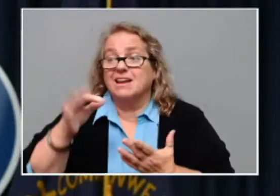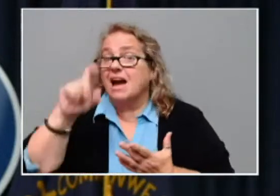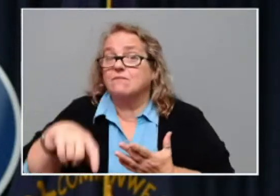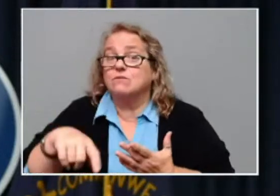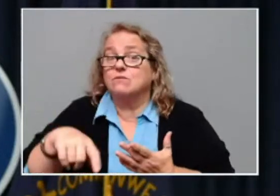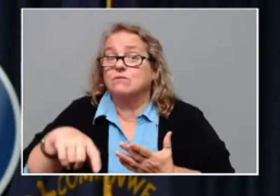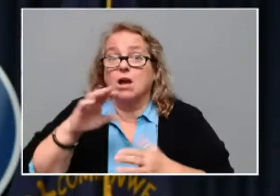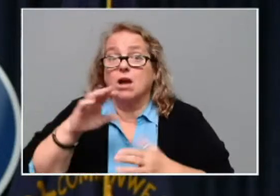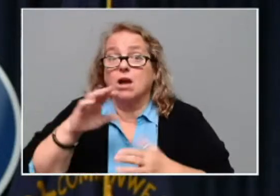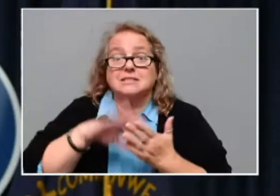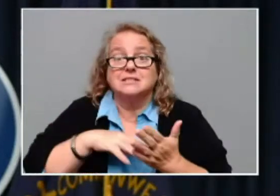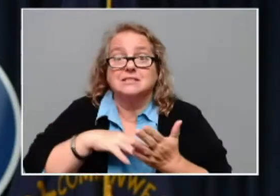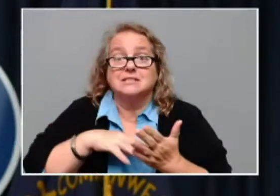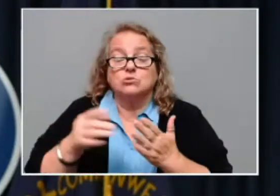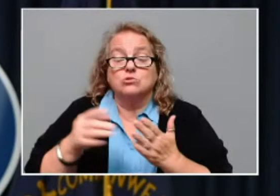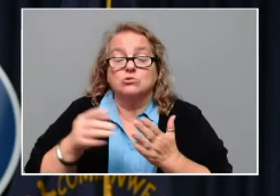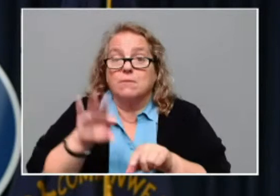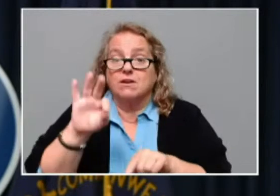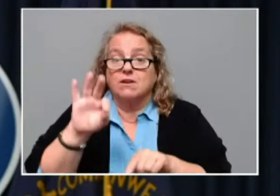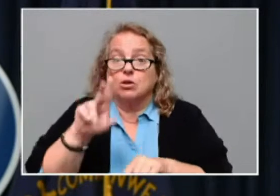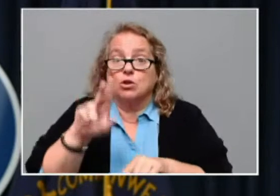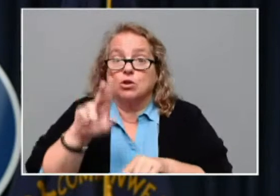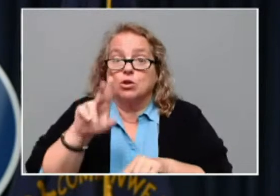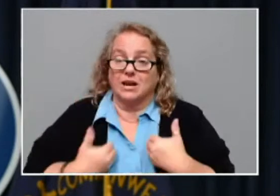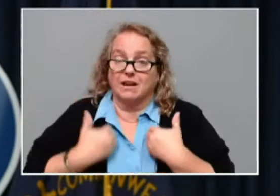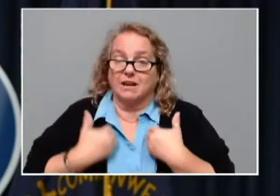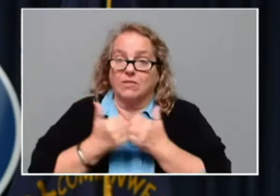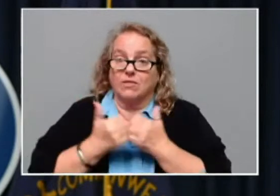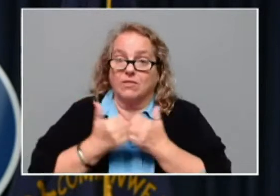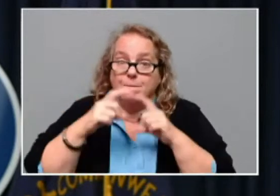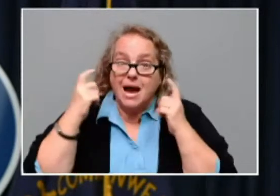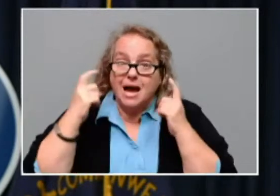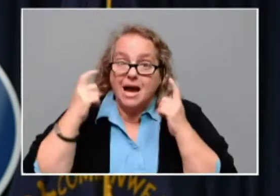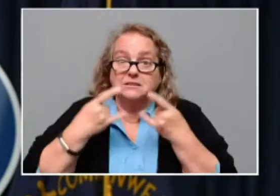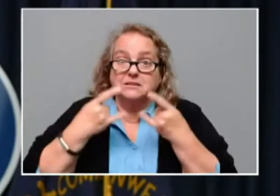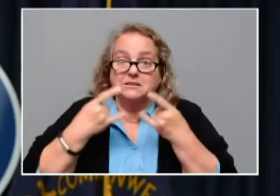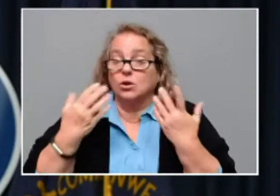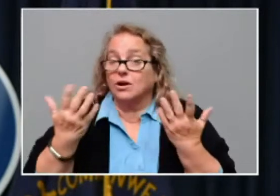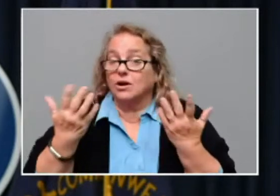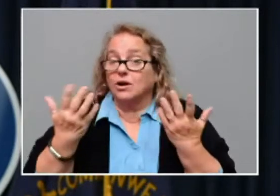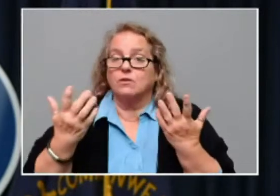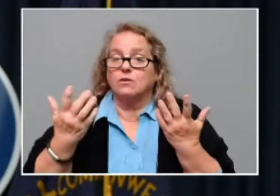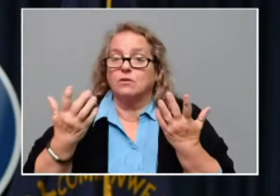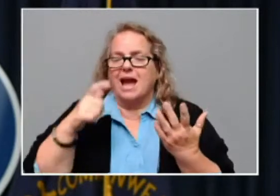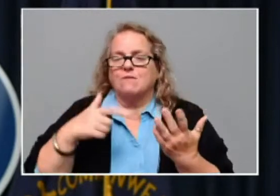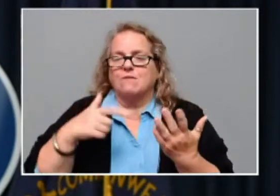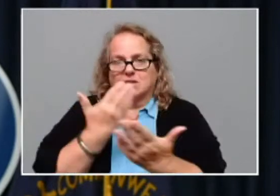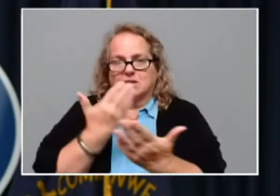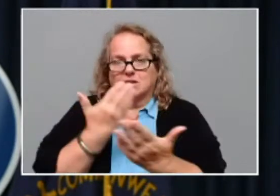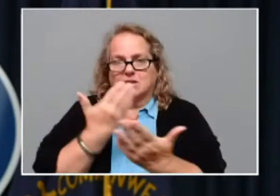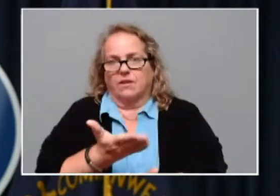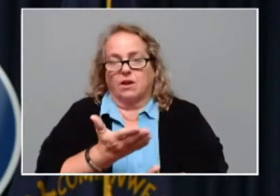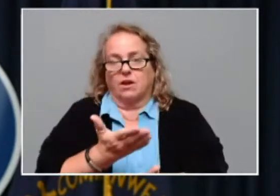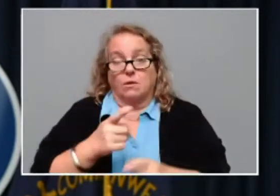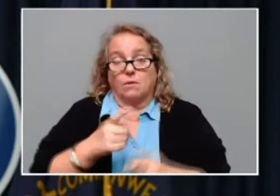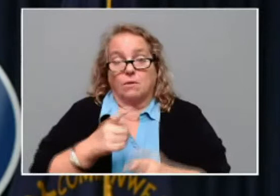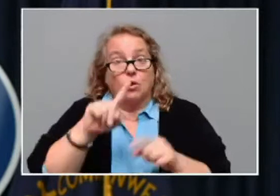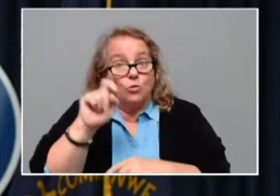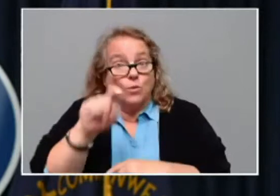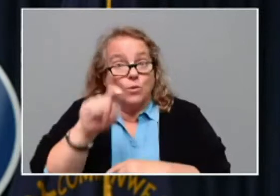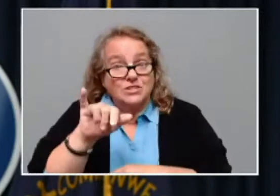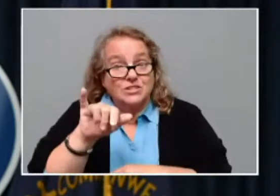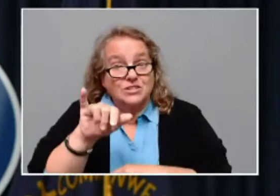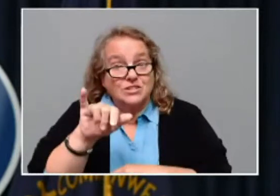anything else, I do think we're going to get there. The question is, are we going to get there before a rougher variant comes and then preys on